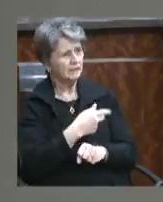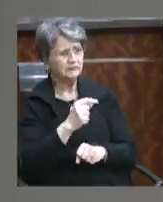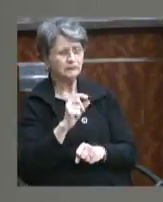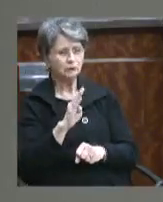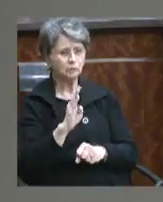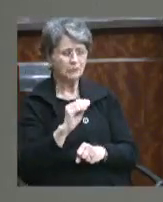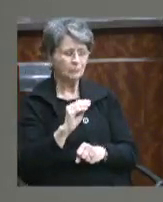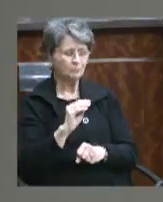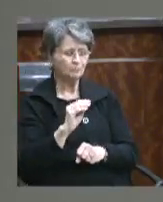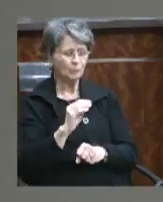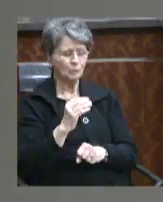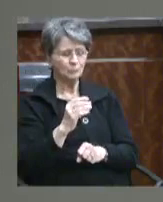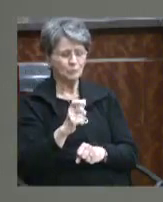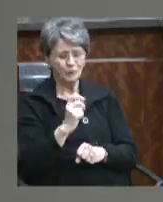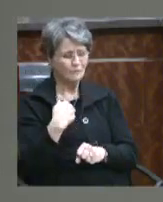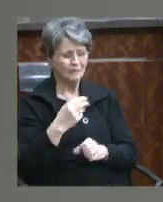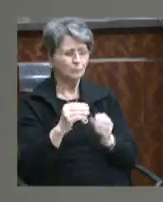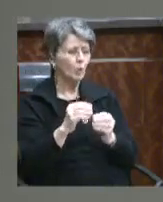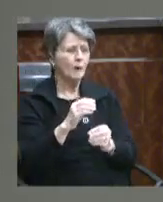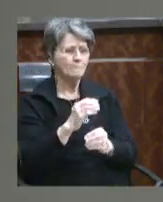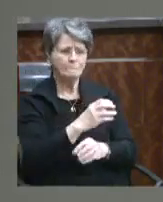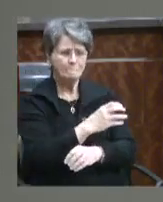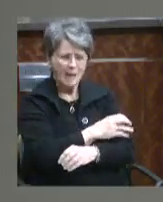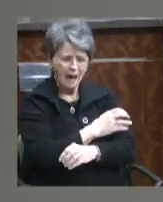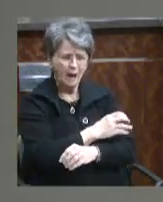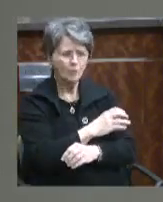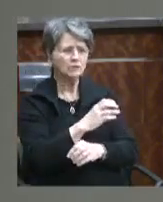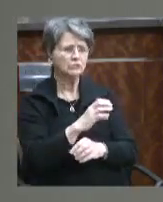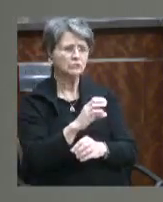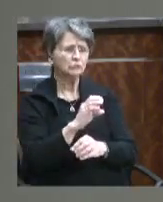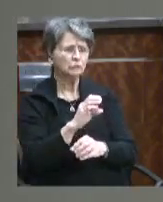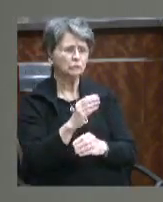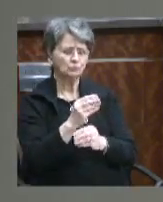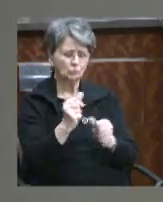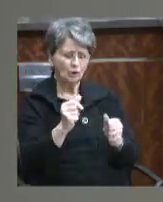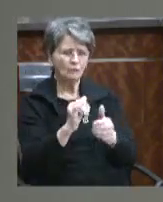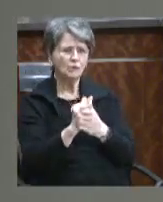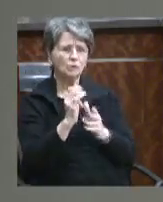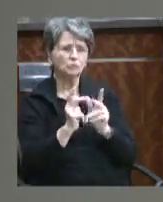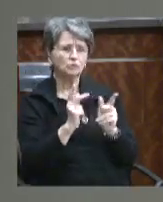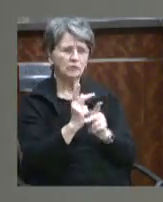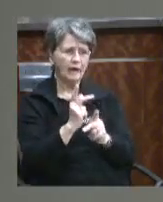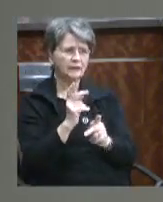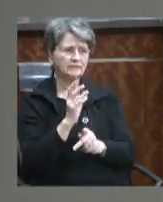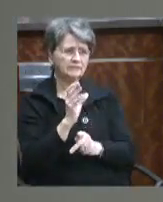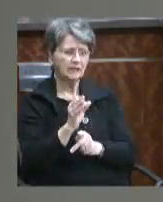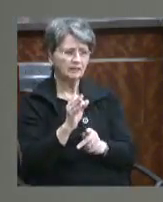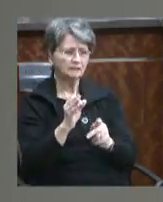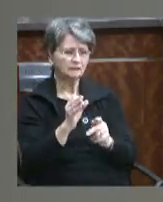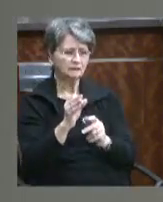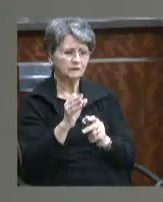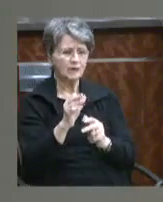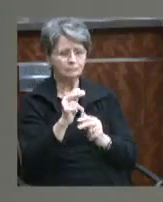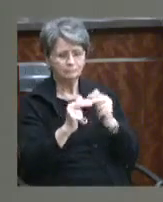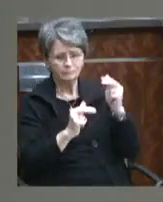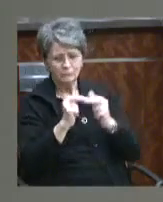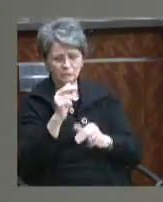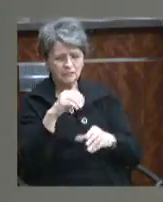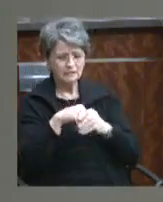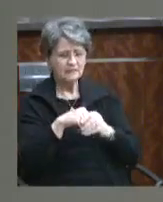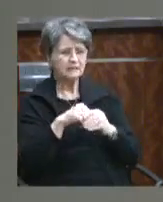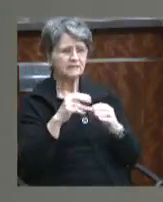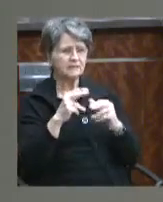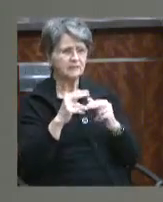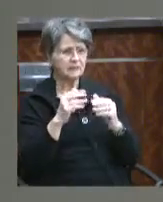give us some powers that we hadn't before to try and deal with these particular type of structures within the city.